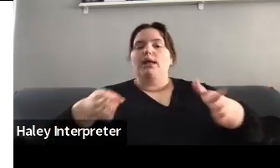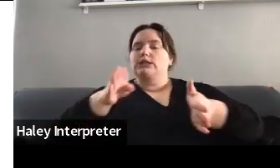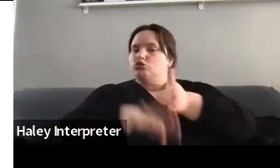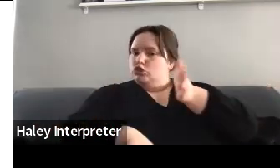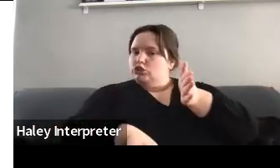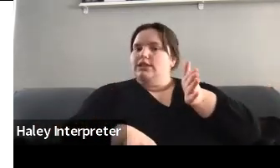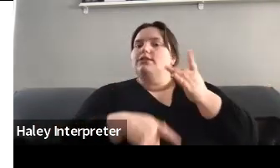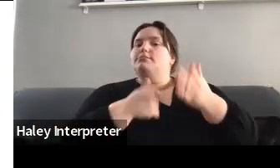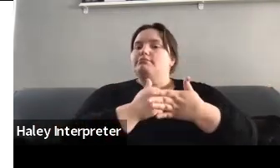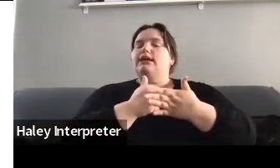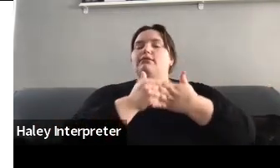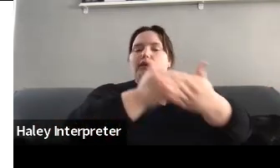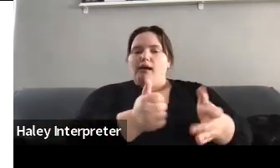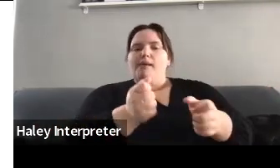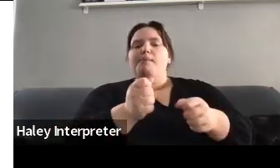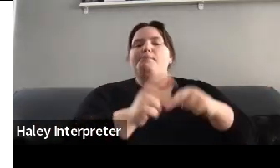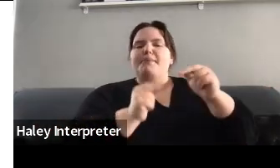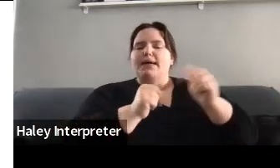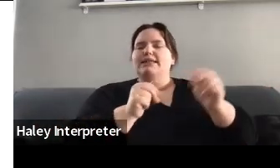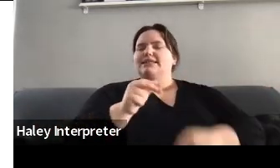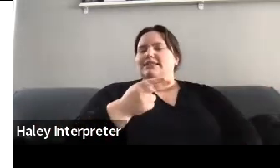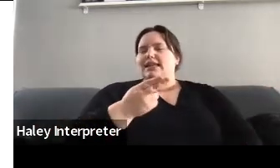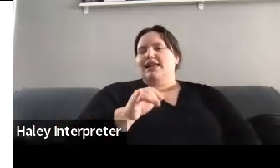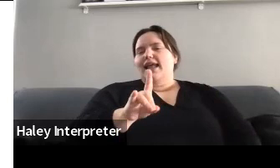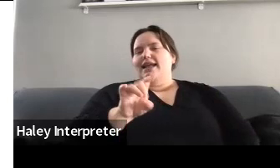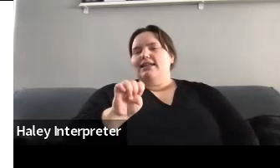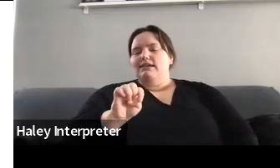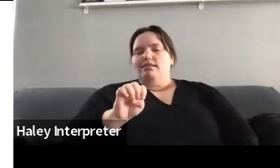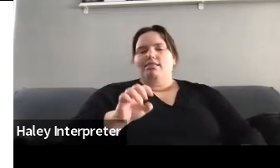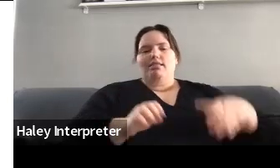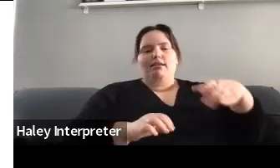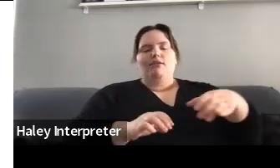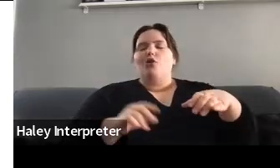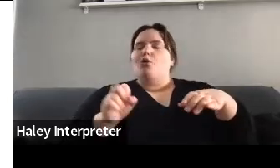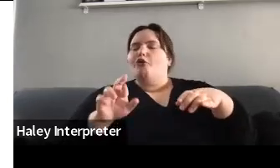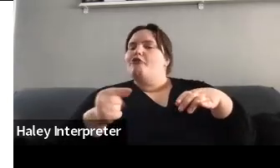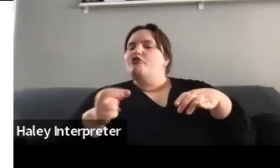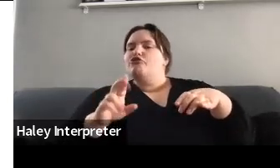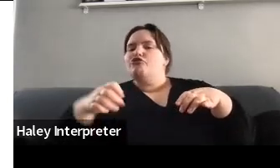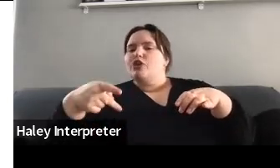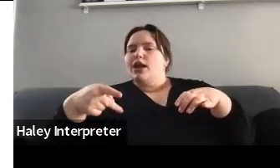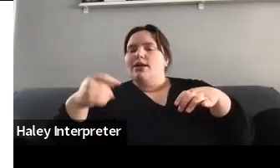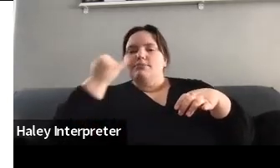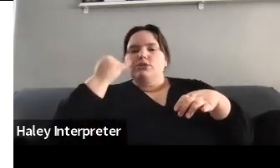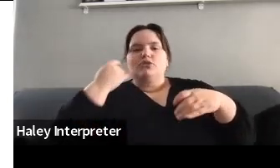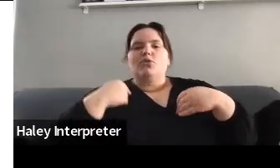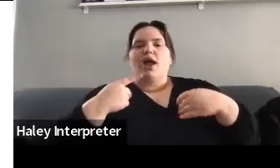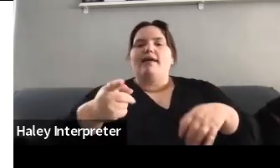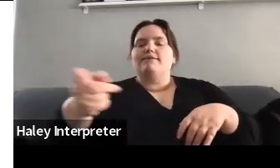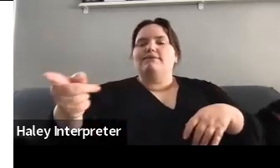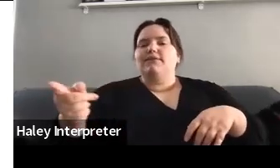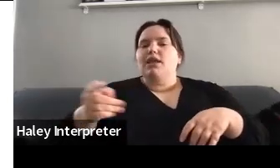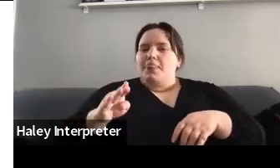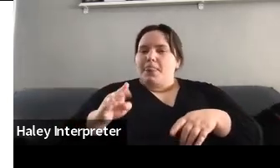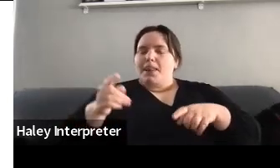and grips. So, for example, if you have a fishnet, or you have brushes that have very narrow handles, or